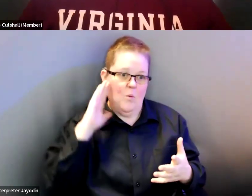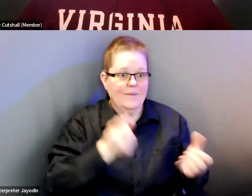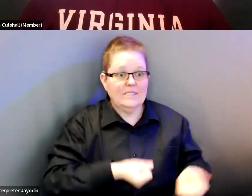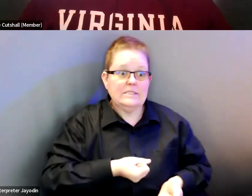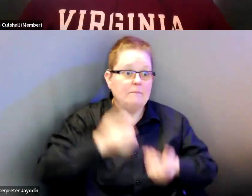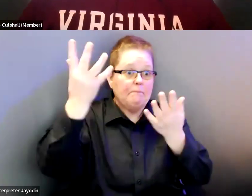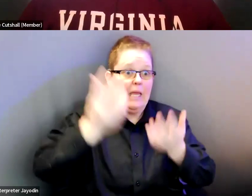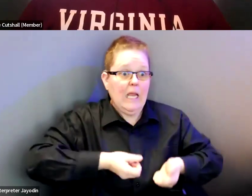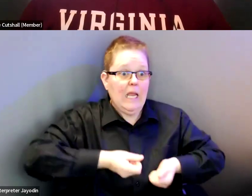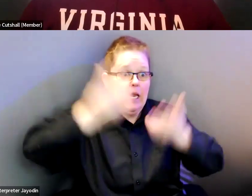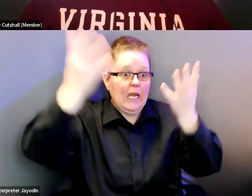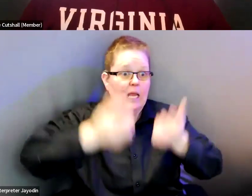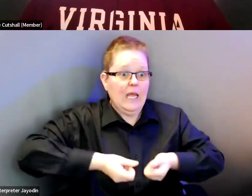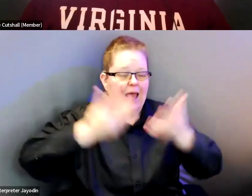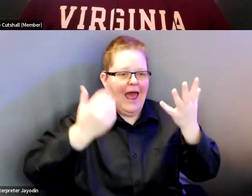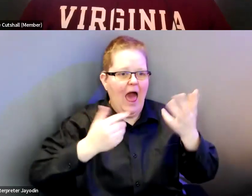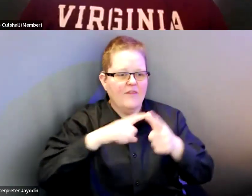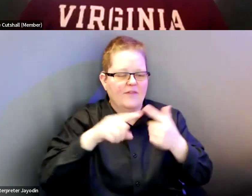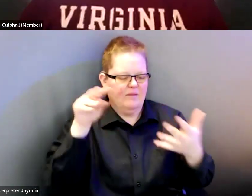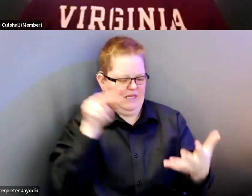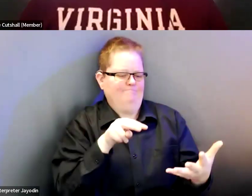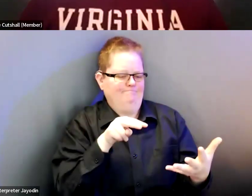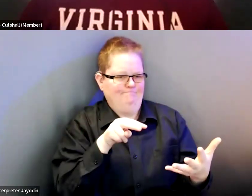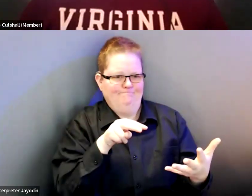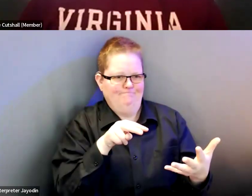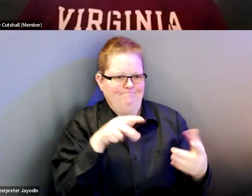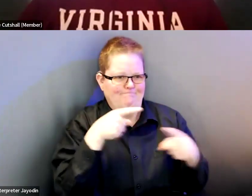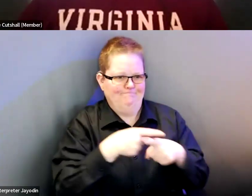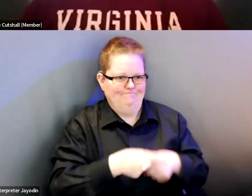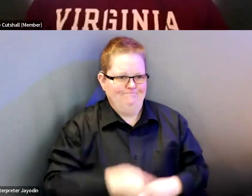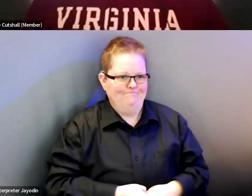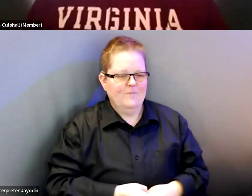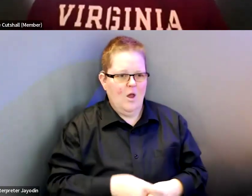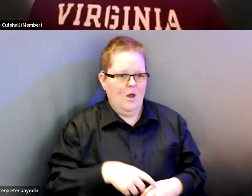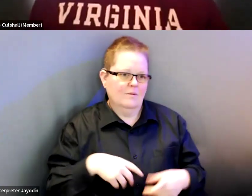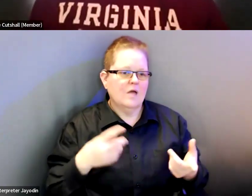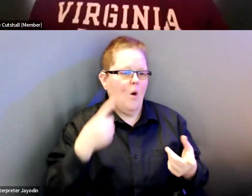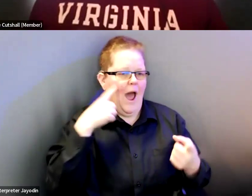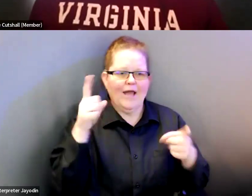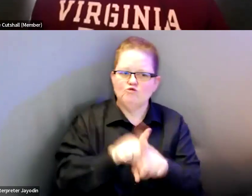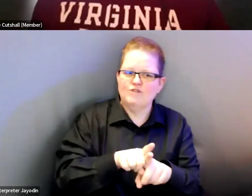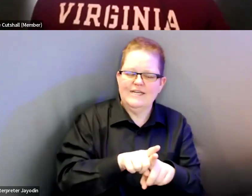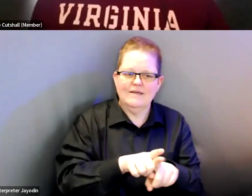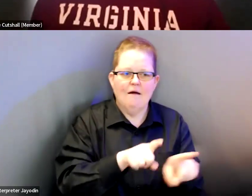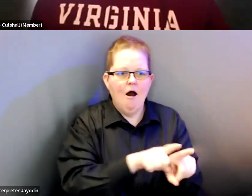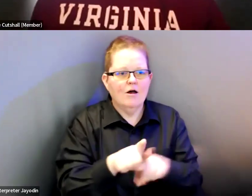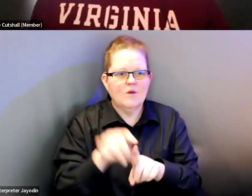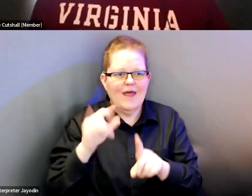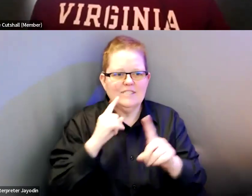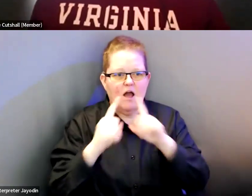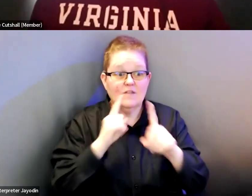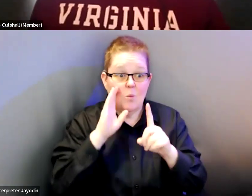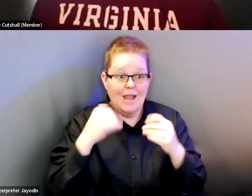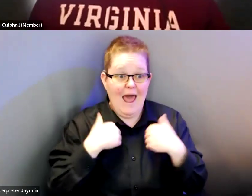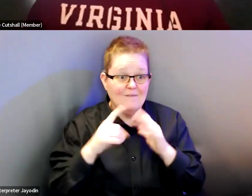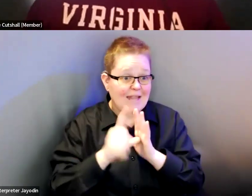something with holes in it. Yeah, I agree with that. I also think that to the conversation that we're going to have later, where we're going to start talking about